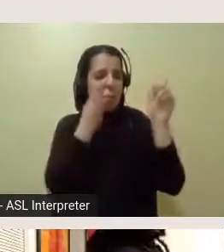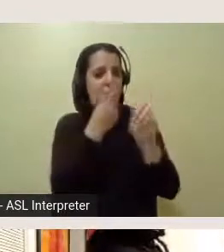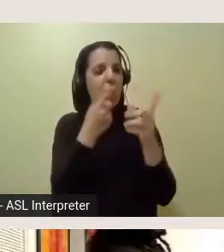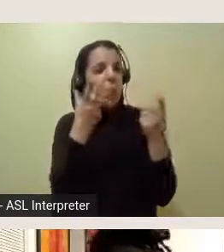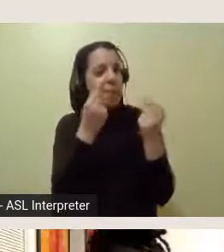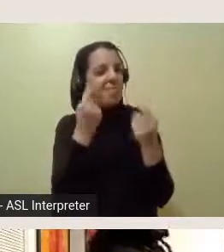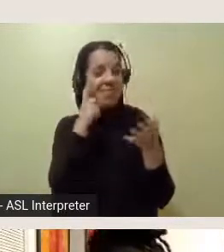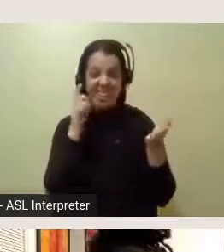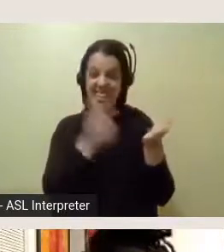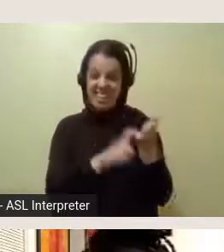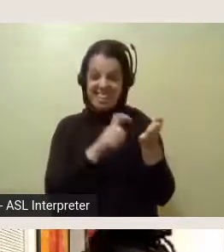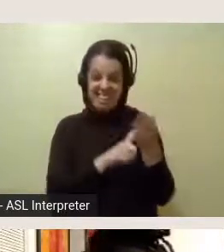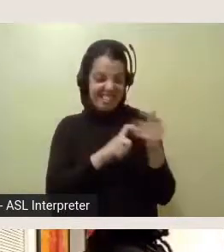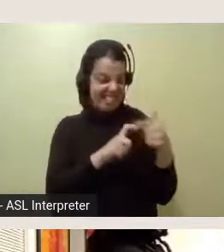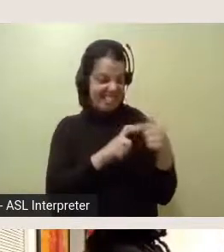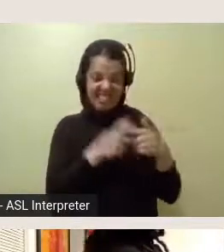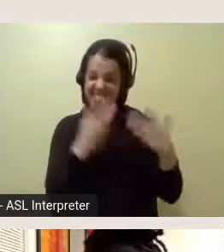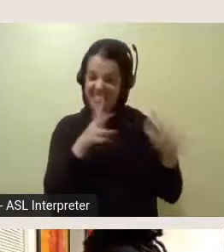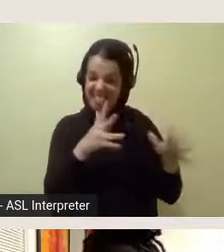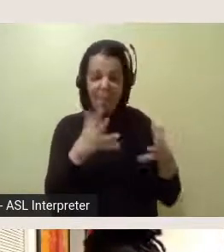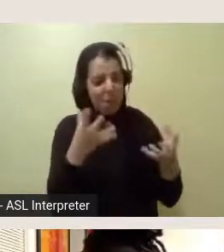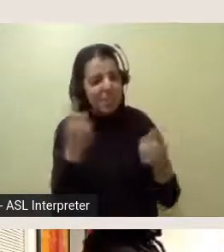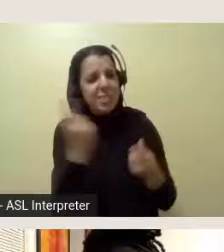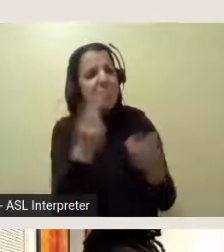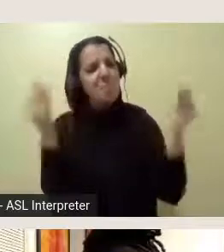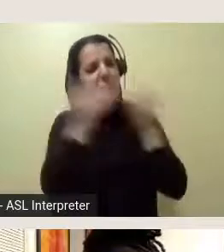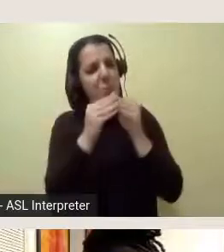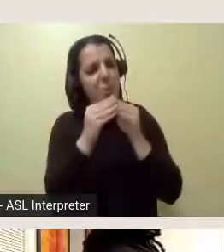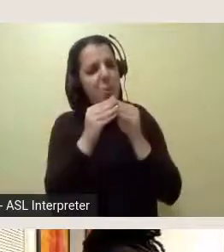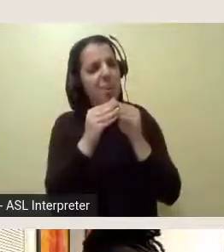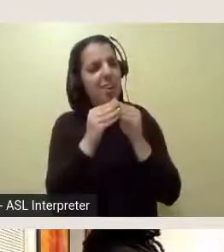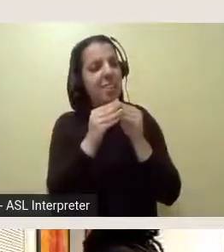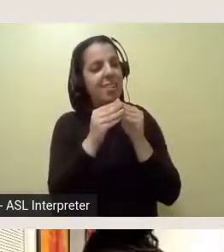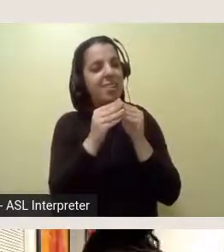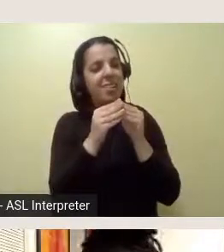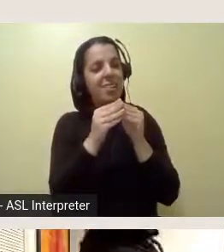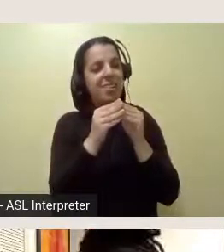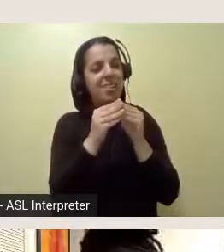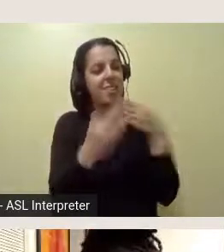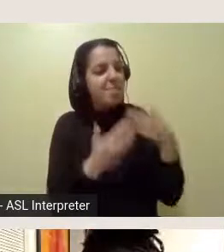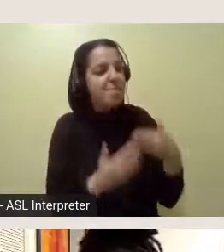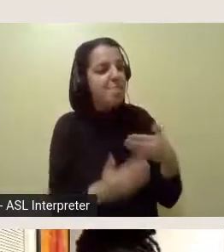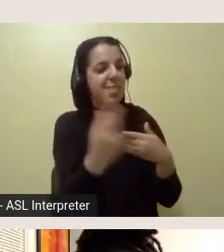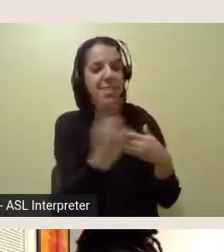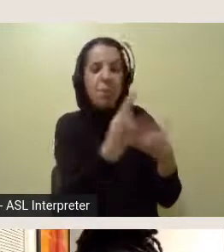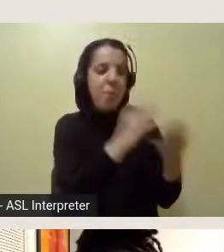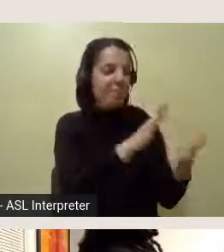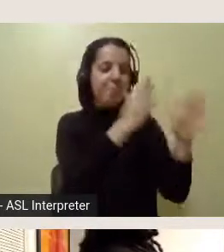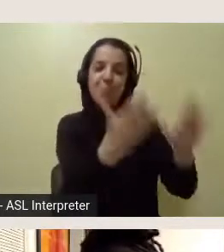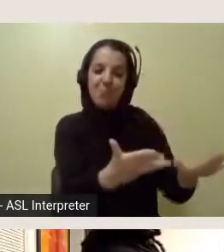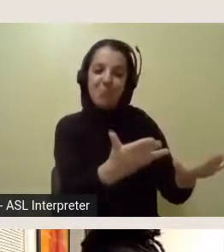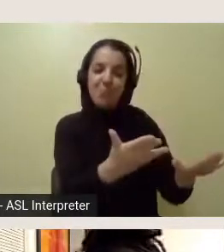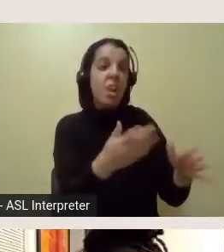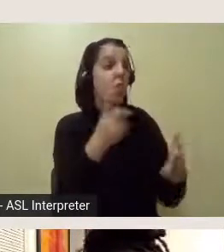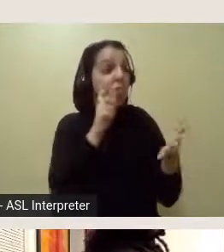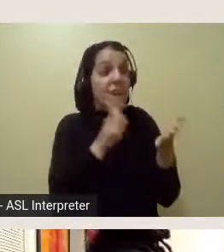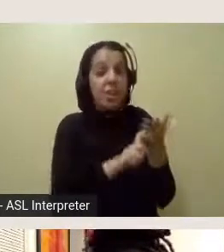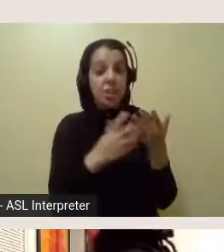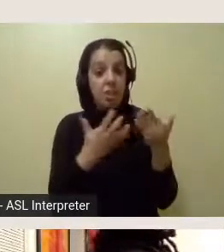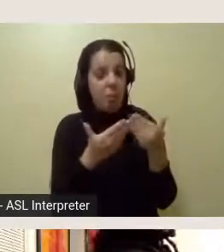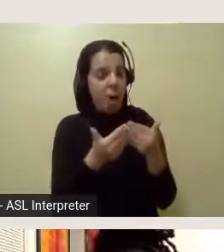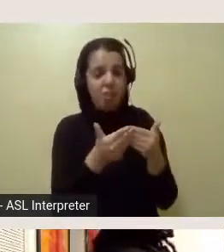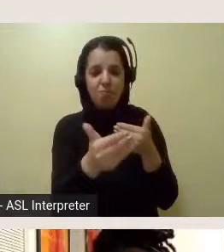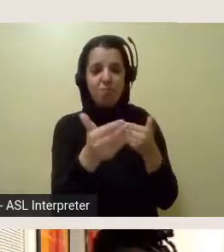There has to be something more that can be asked of, you know, the world that we live in. You